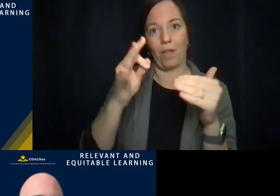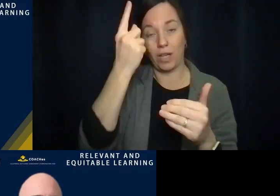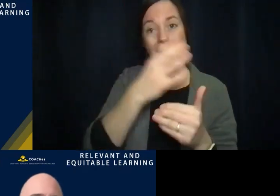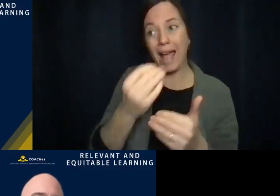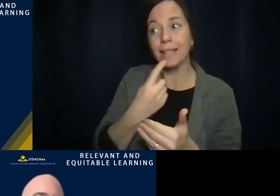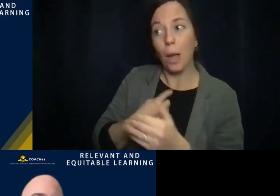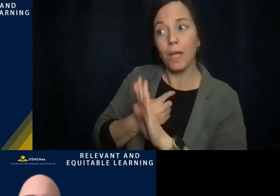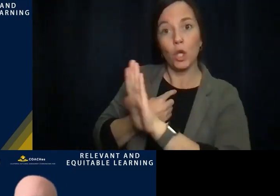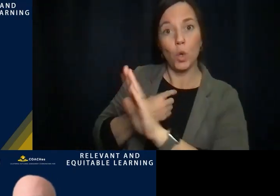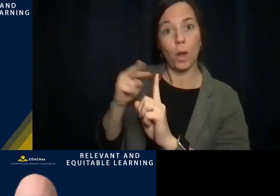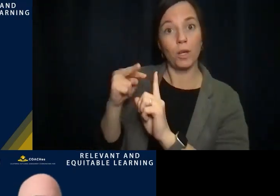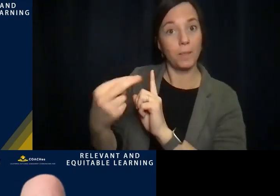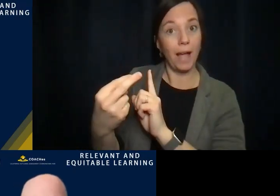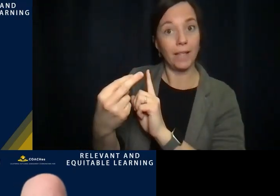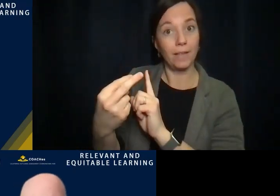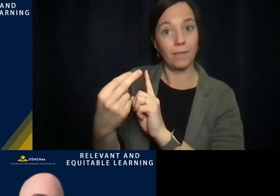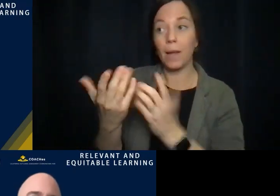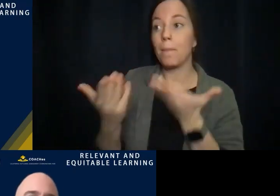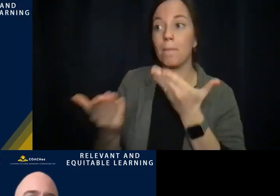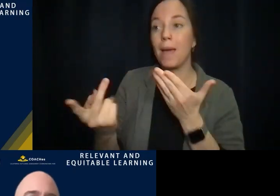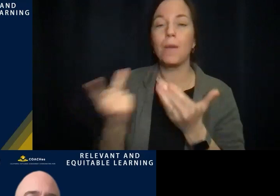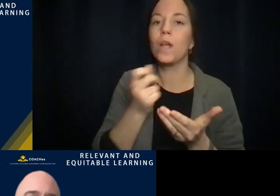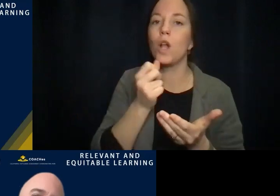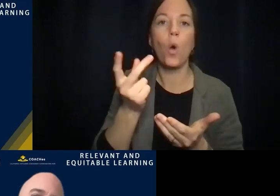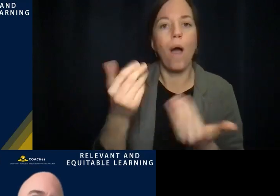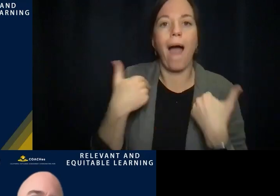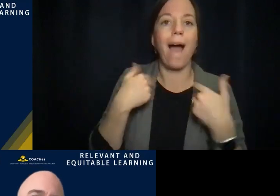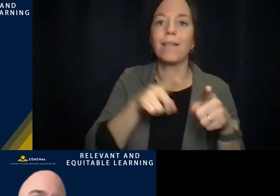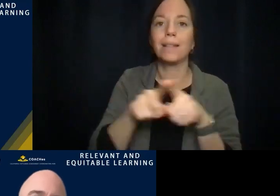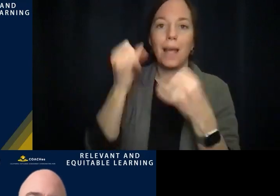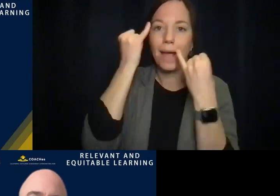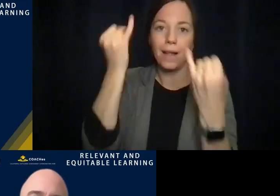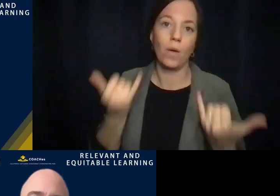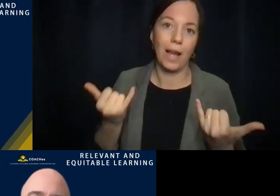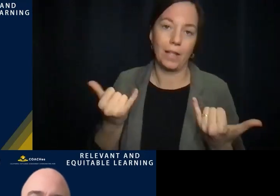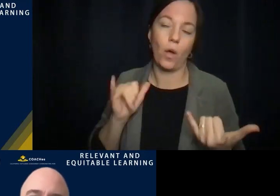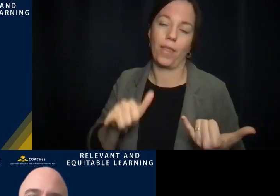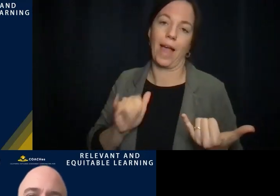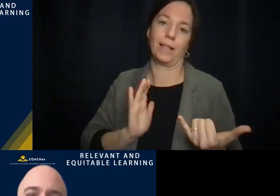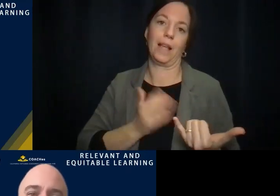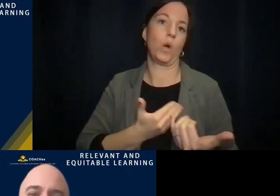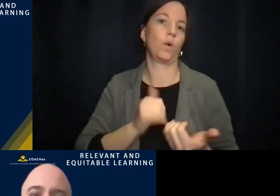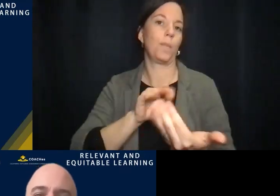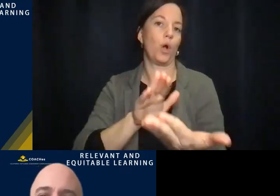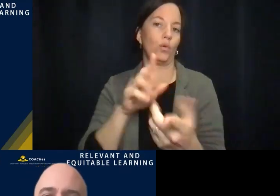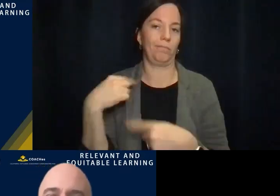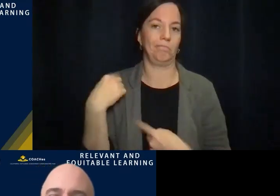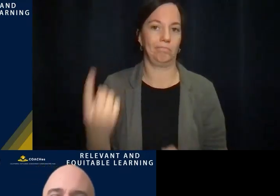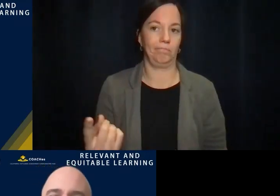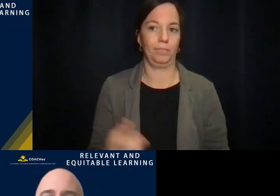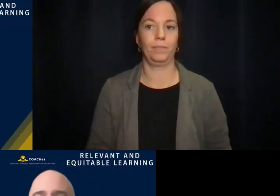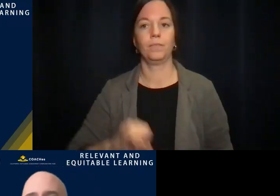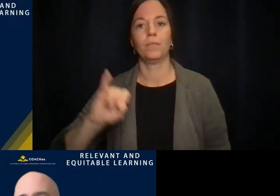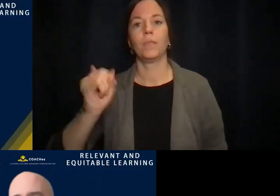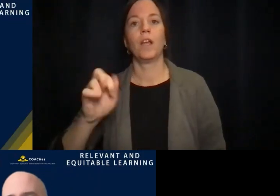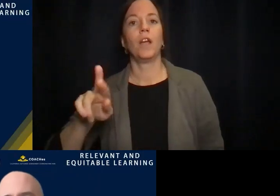because we may have an area where we don't see that at this point. So that's how we've approached it. Perfect.